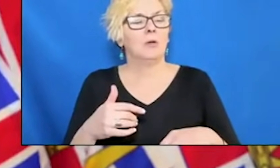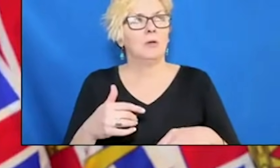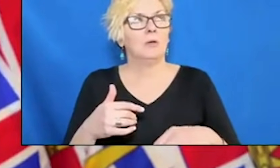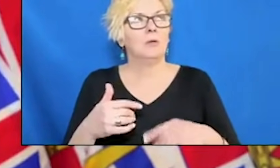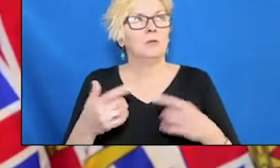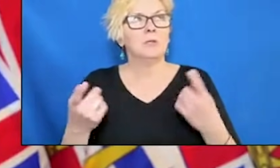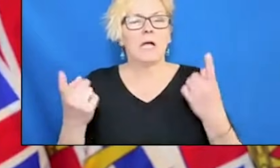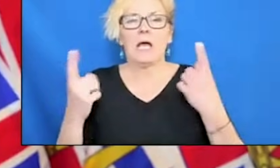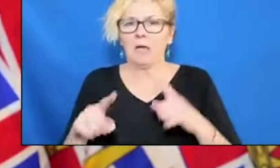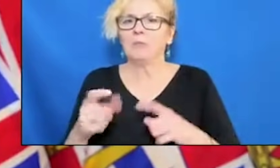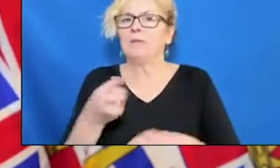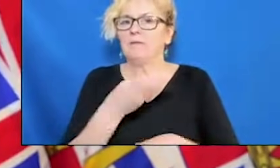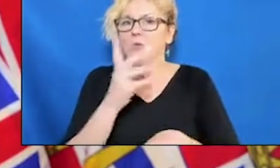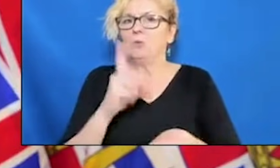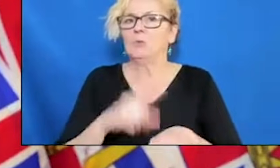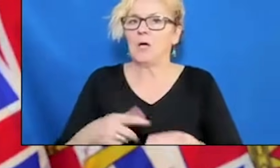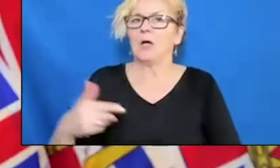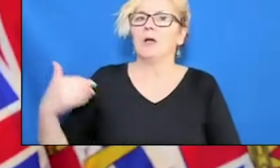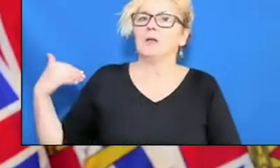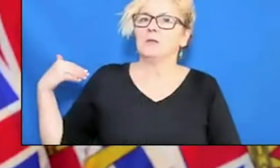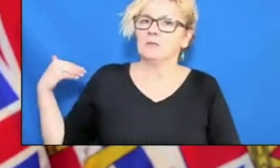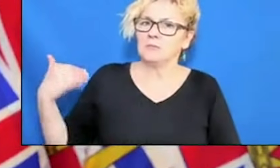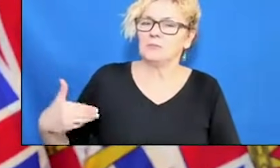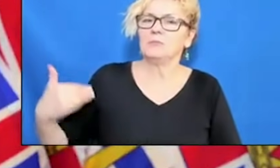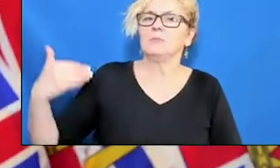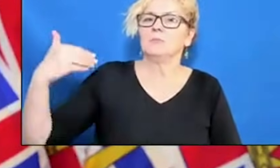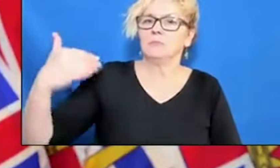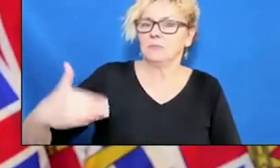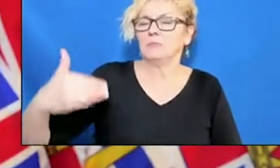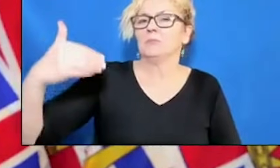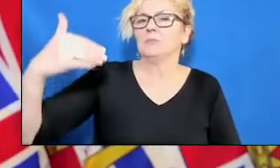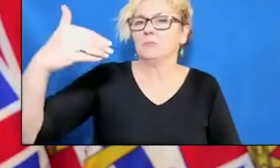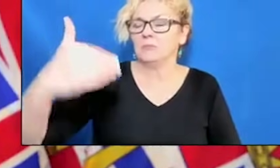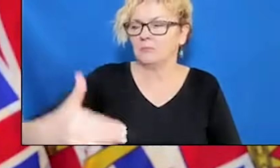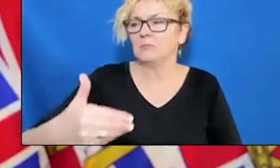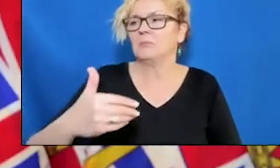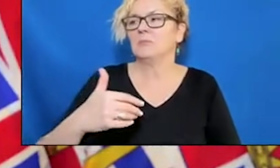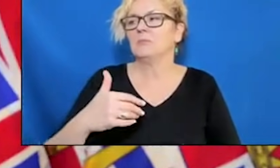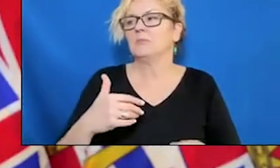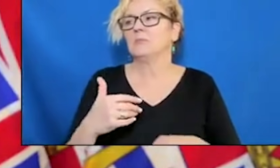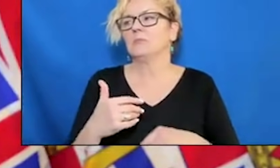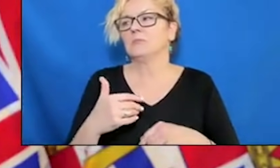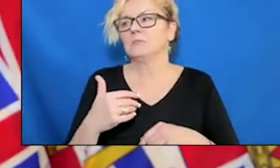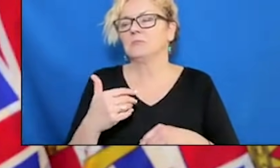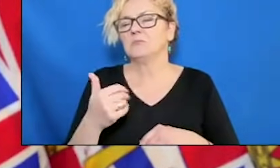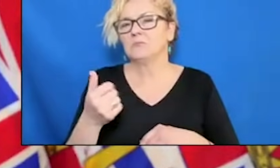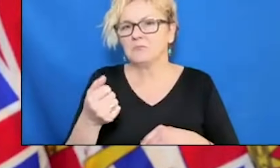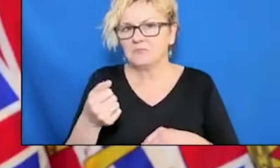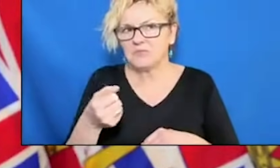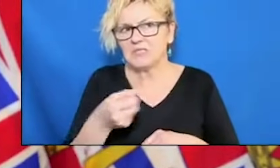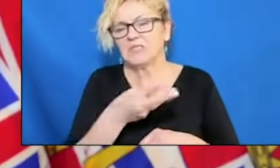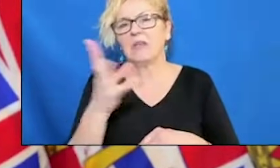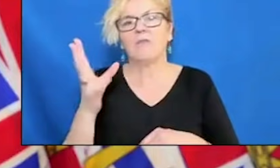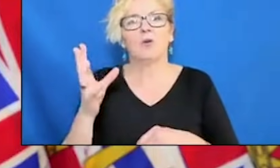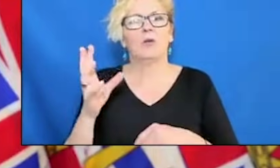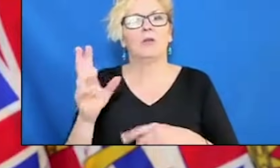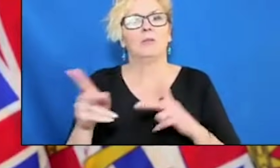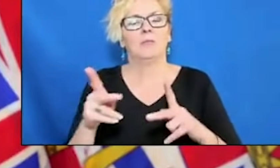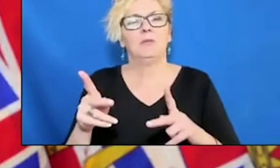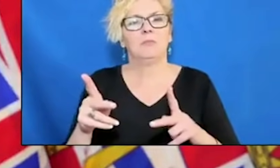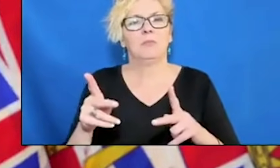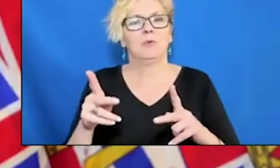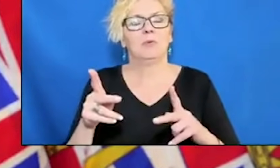in particular, but I will say that it's happened on several occasions where it's led to tens